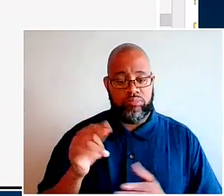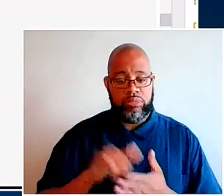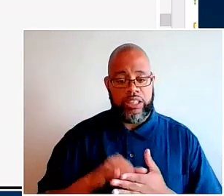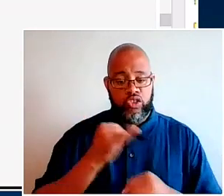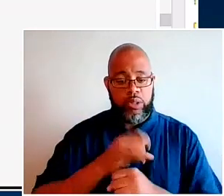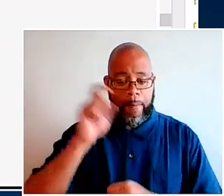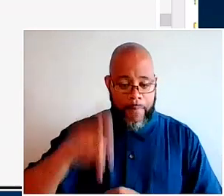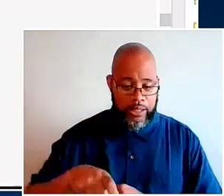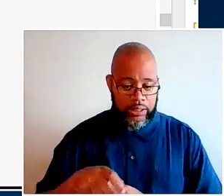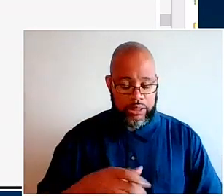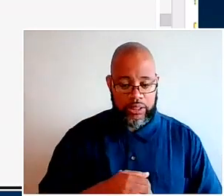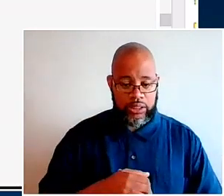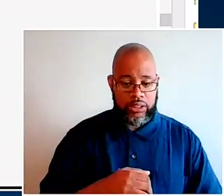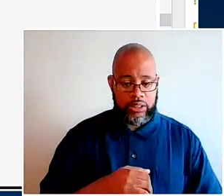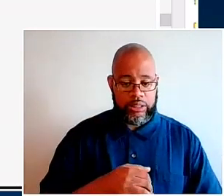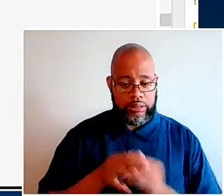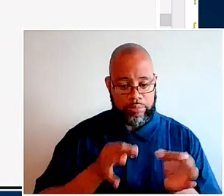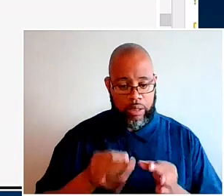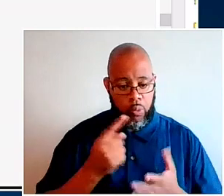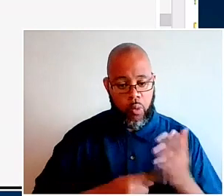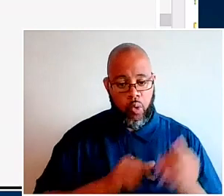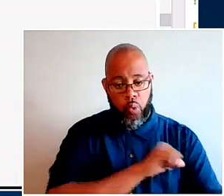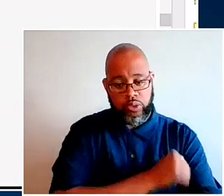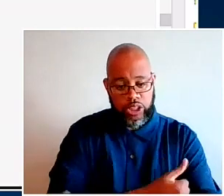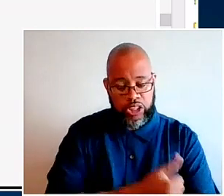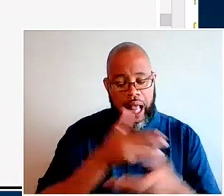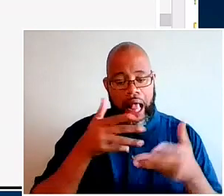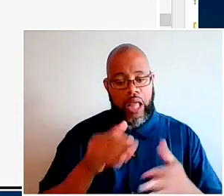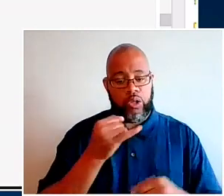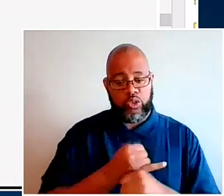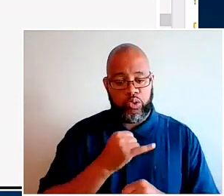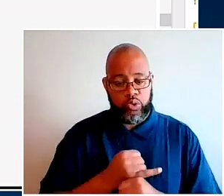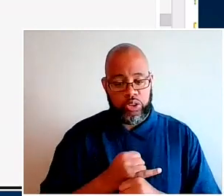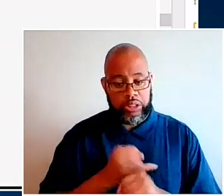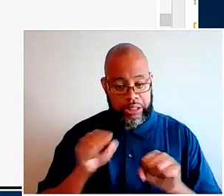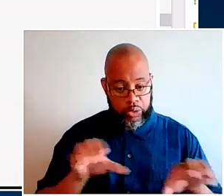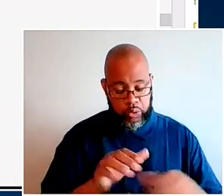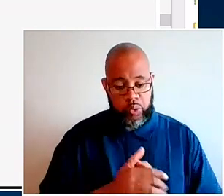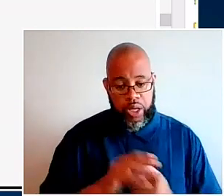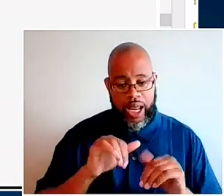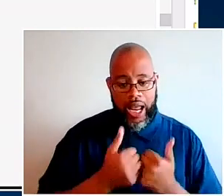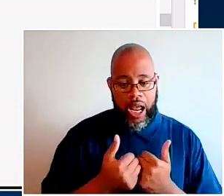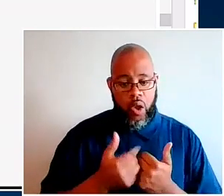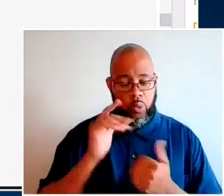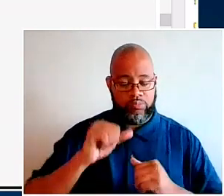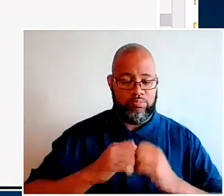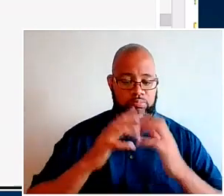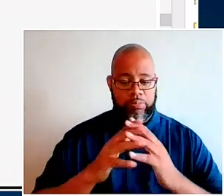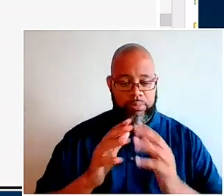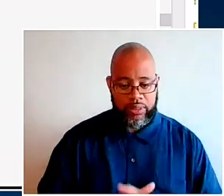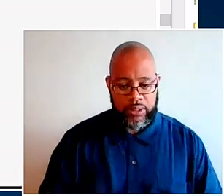must clearly describe what the authorization allows the institution to do and how it will be implemented.